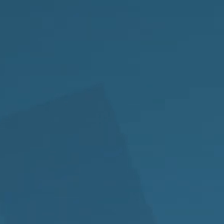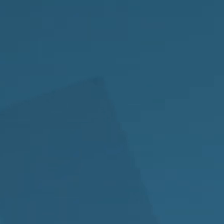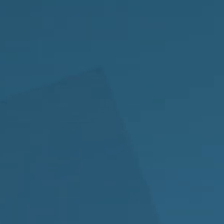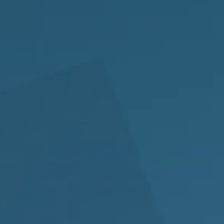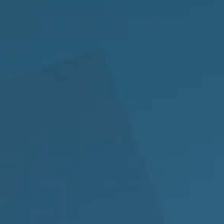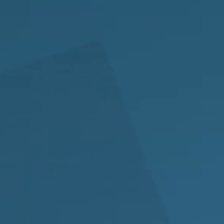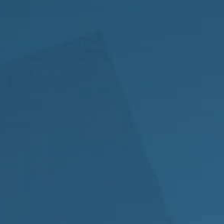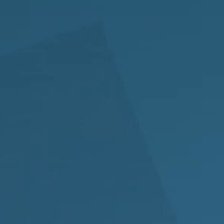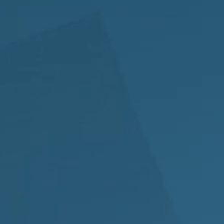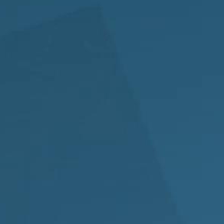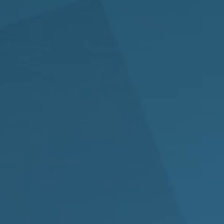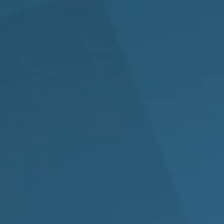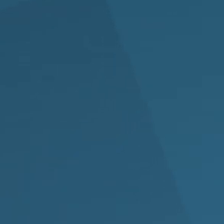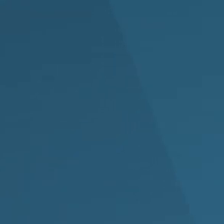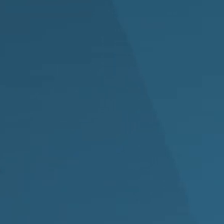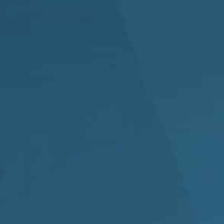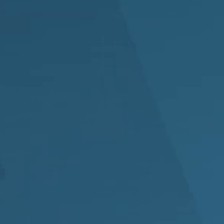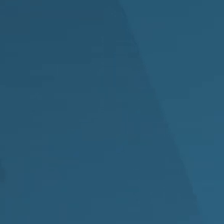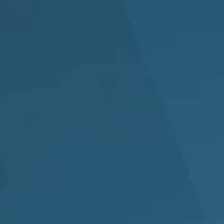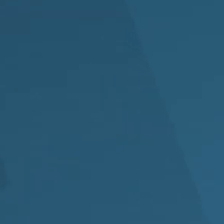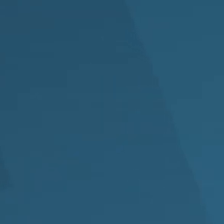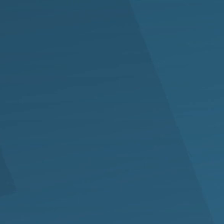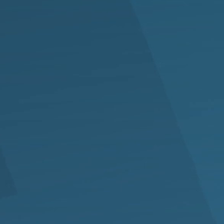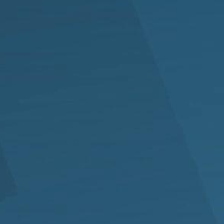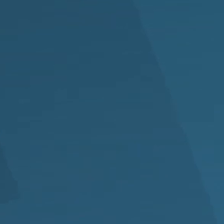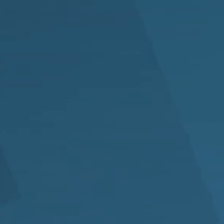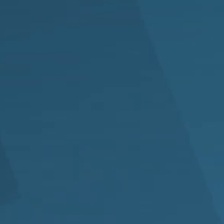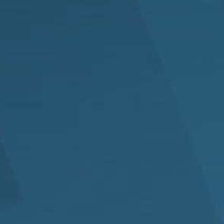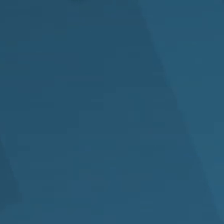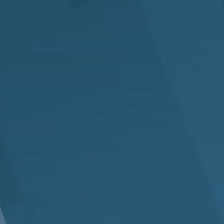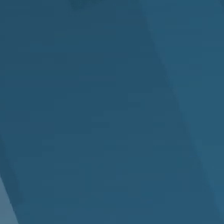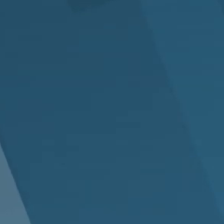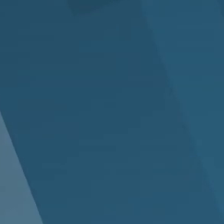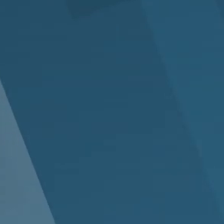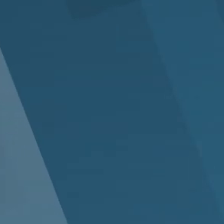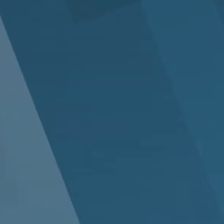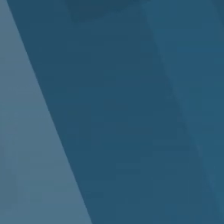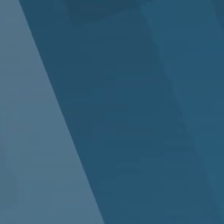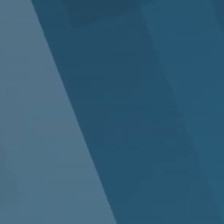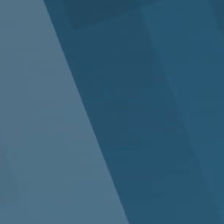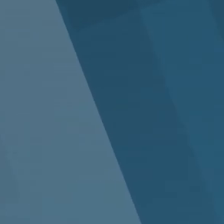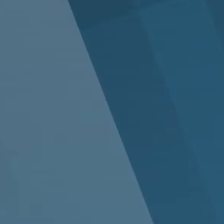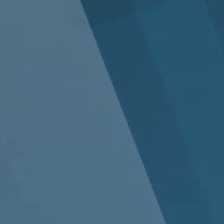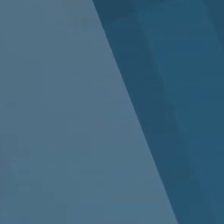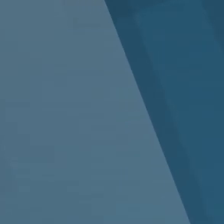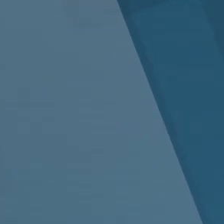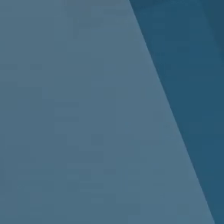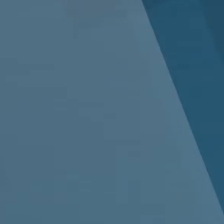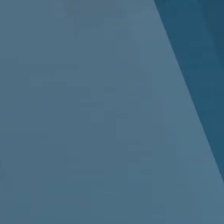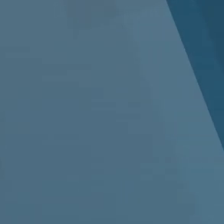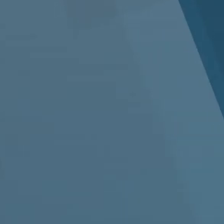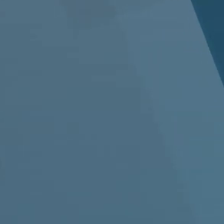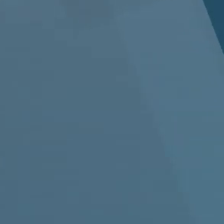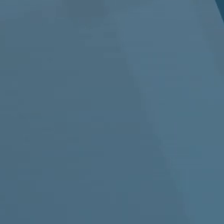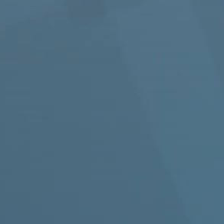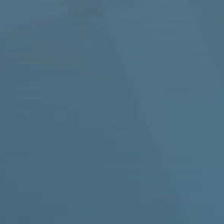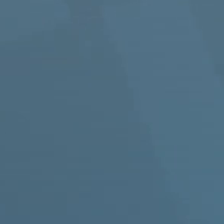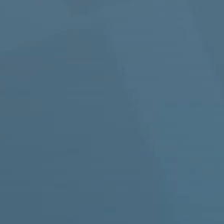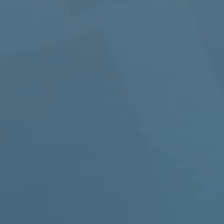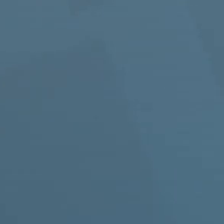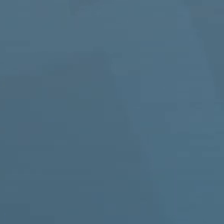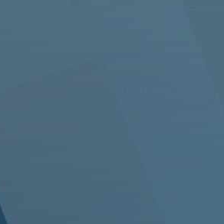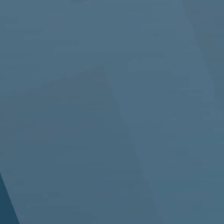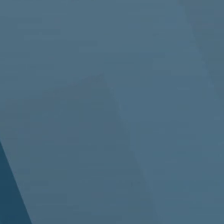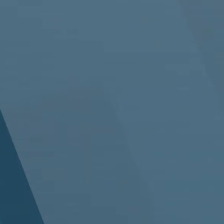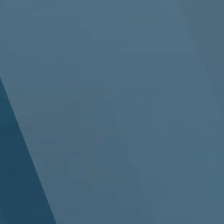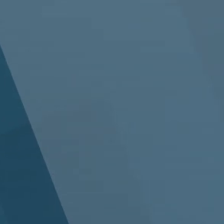numbers, again, unchanged from yesterday. In terms of capacity, we have 50% of ventilators available and 13% of